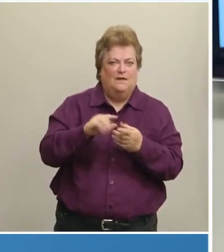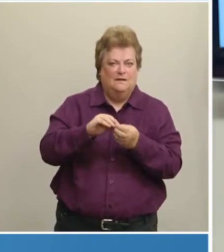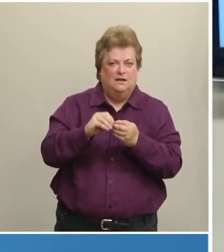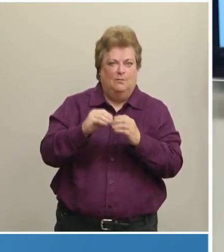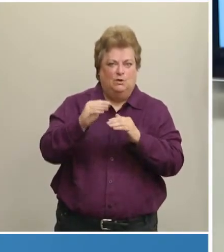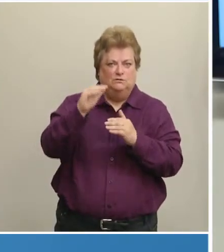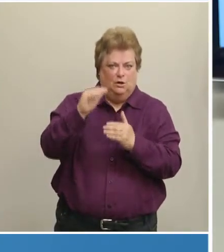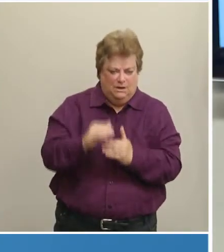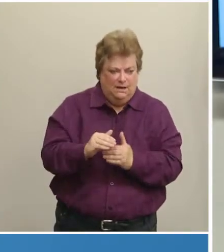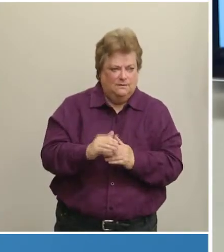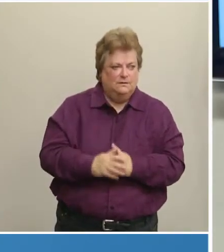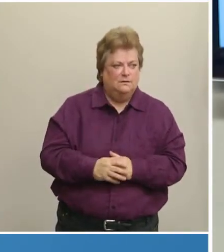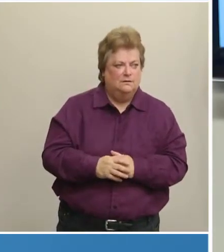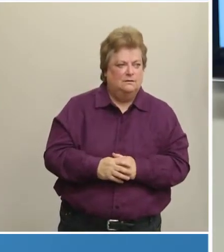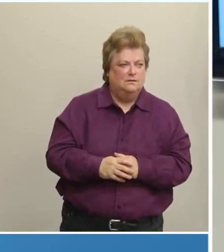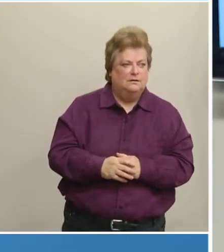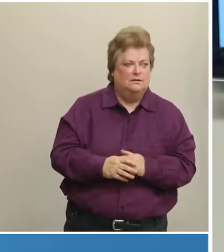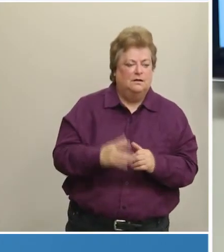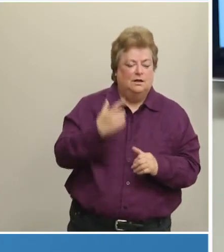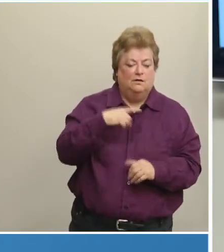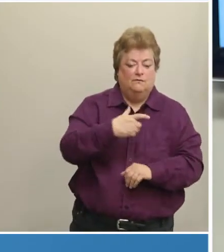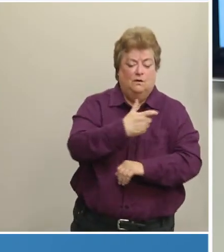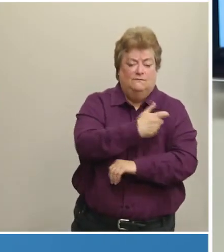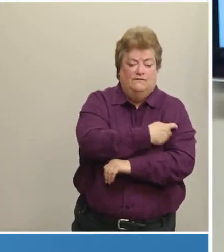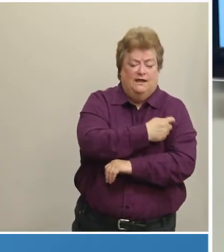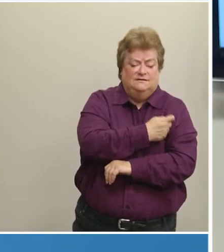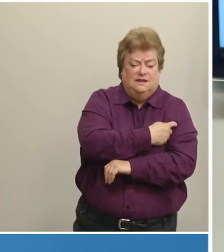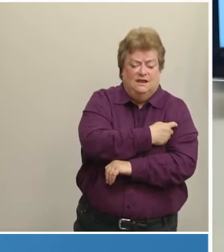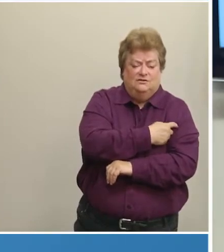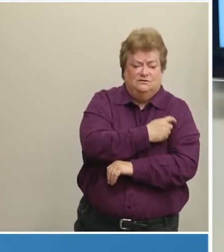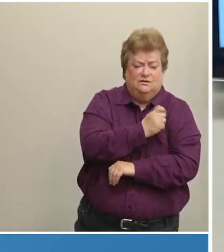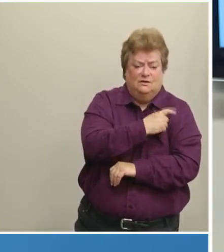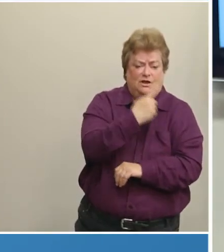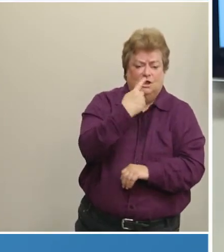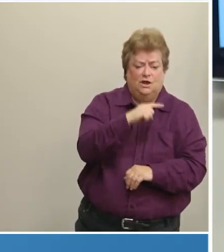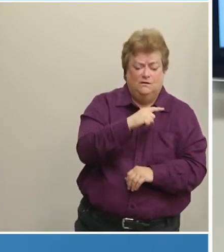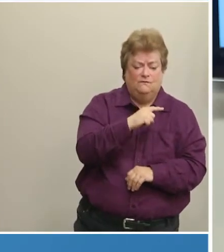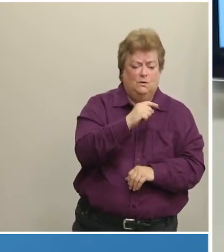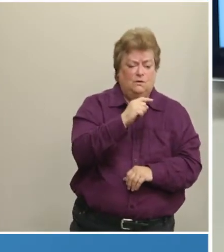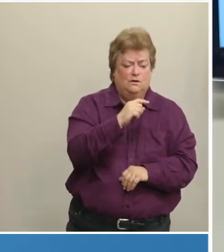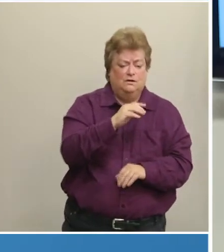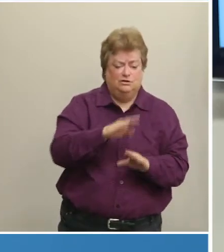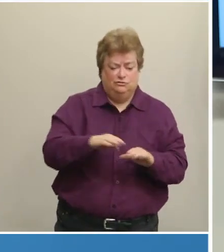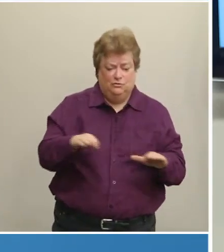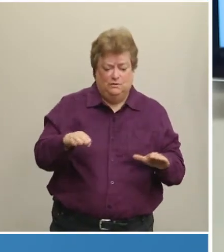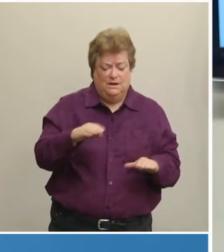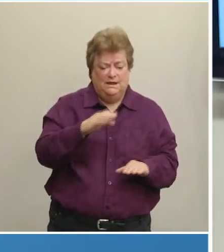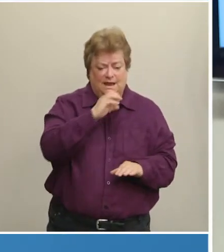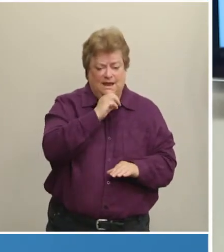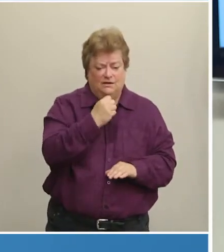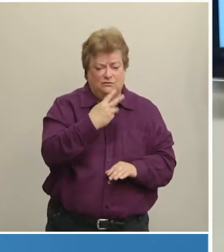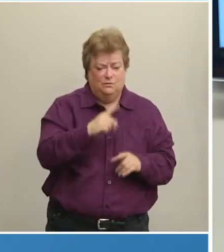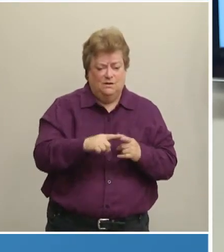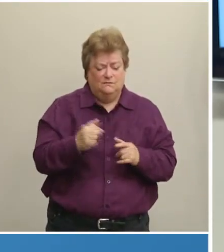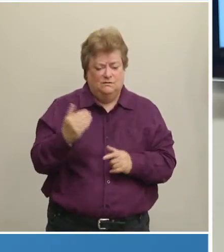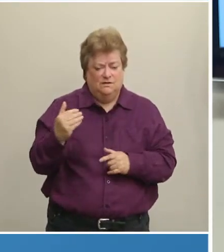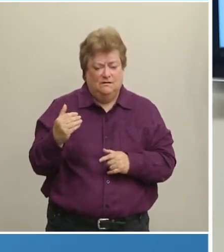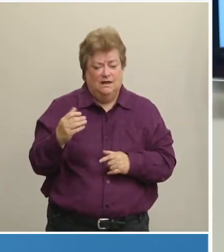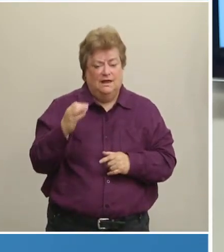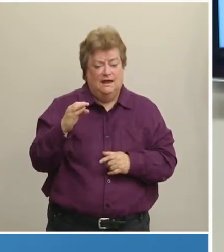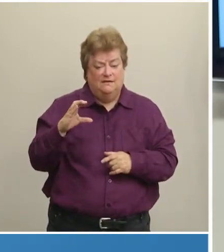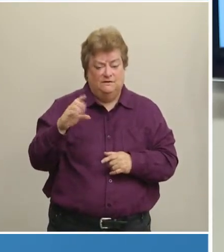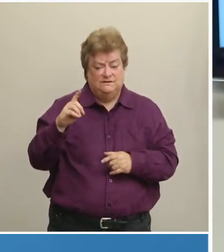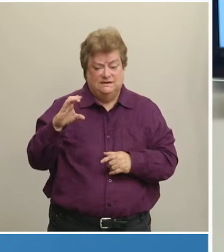And then in terms of vaccinations for kids 12 and up, if the CDC gives the green